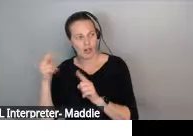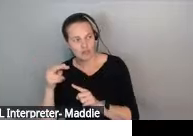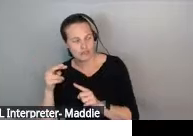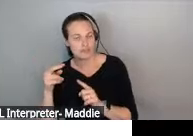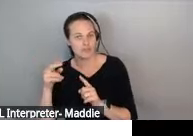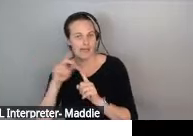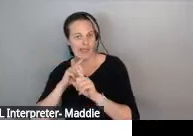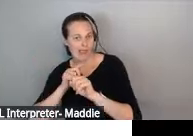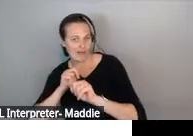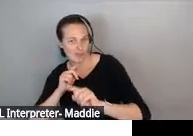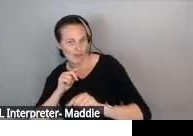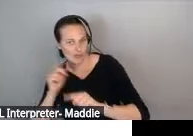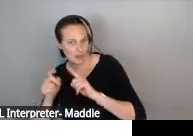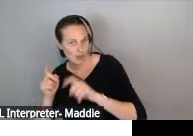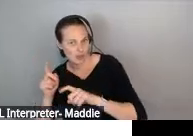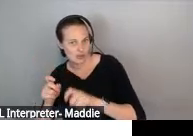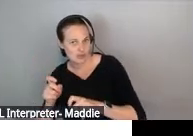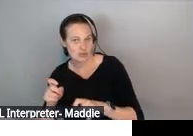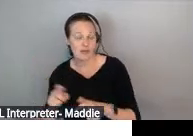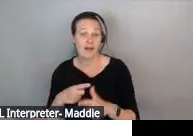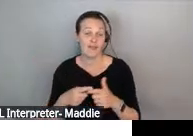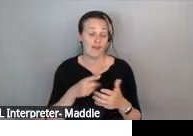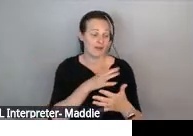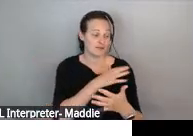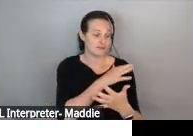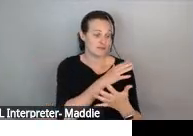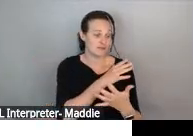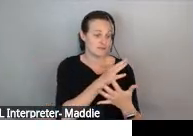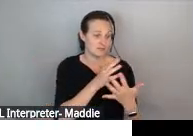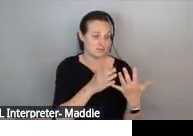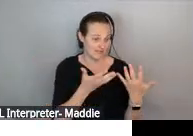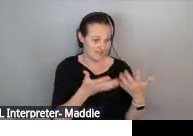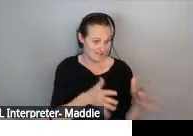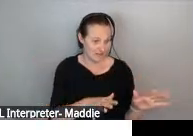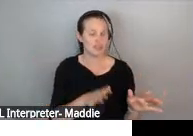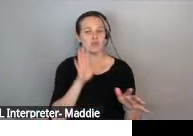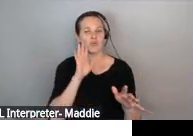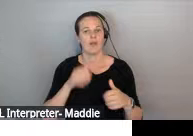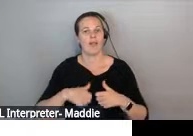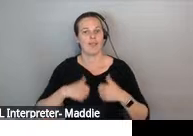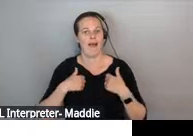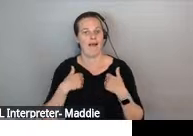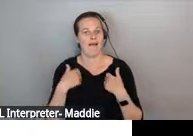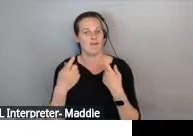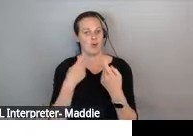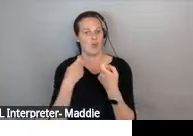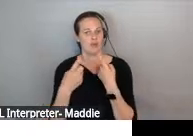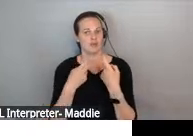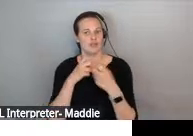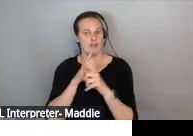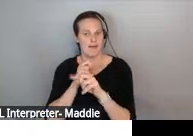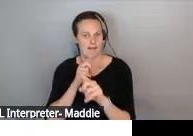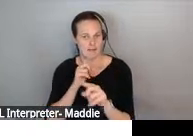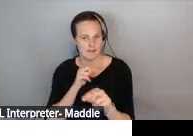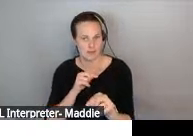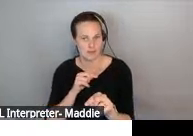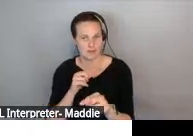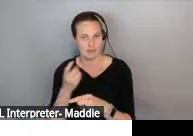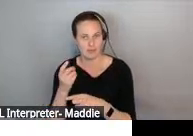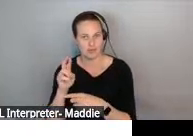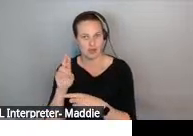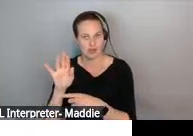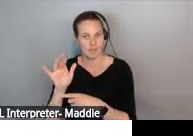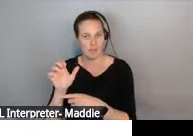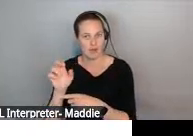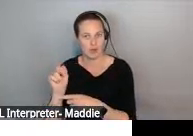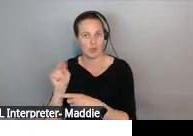the end, we have set aside some time for live Q&A. So she will present some of the questions that were asked that were